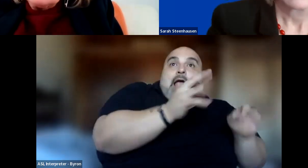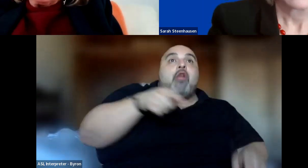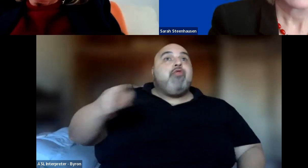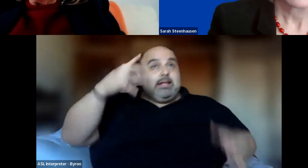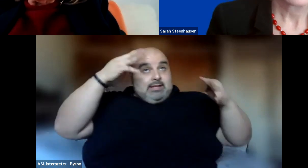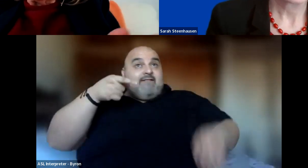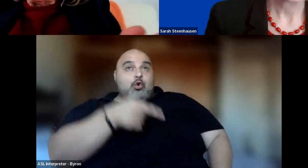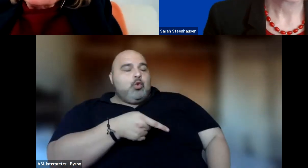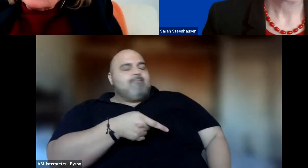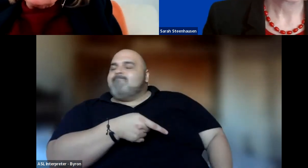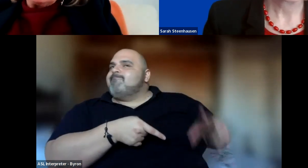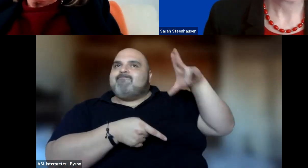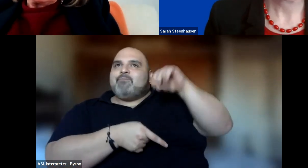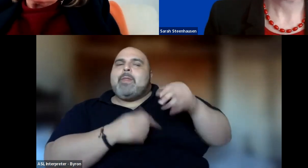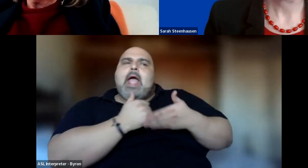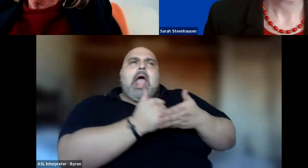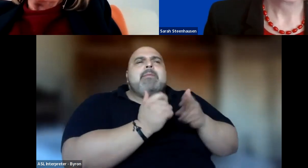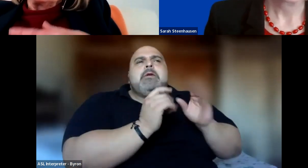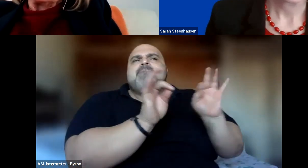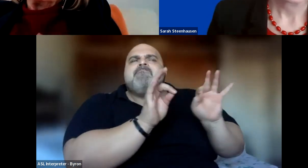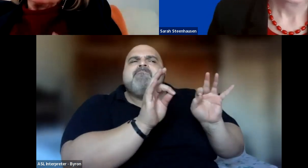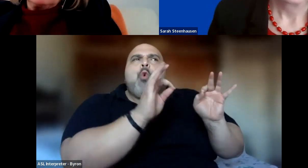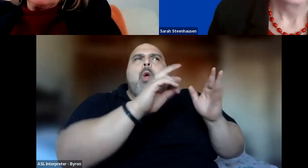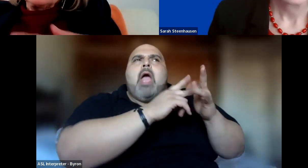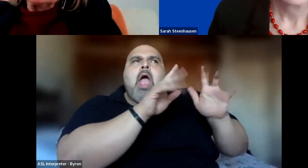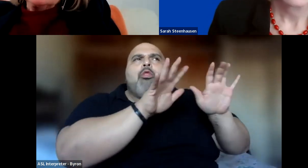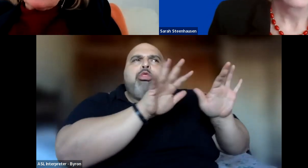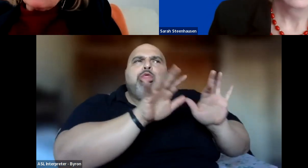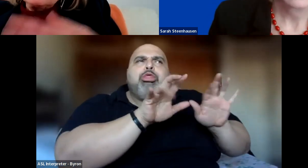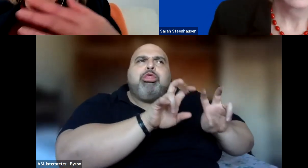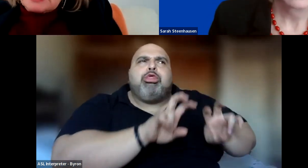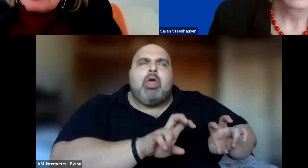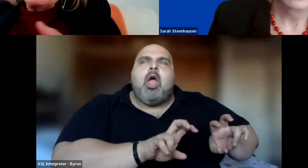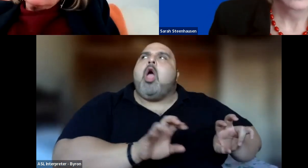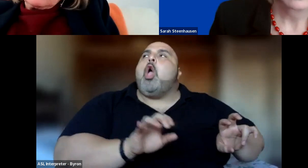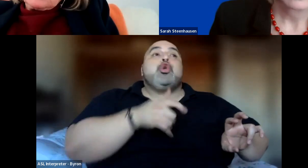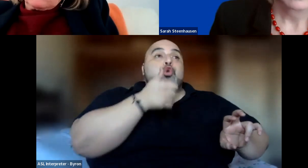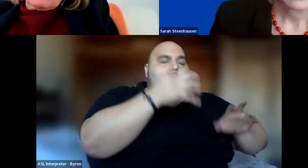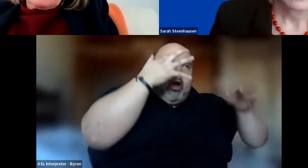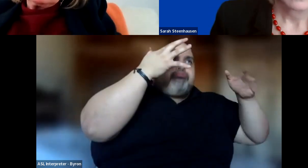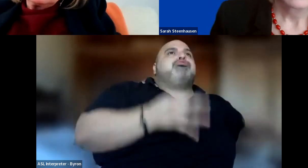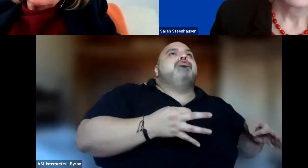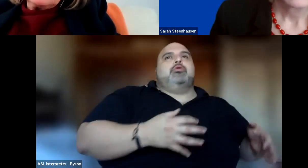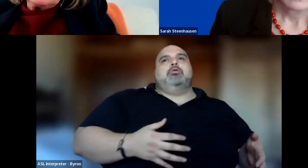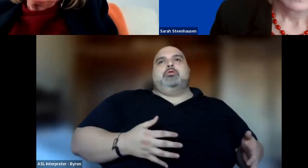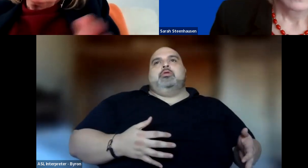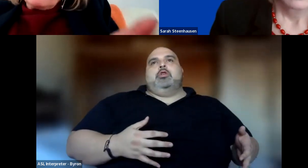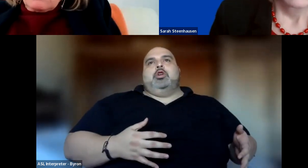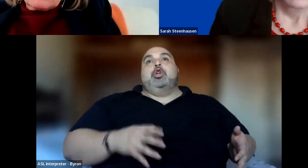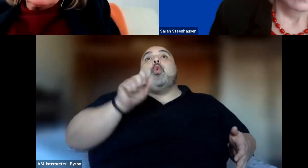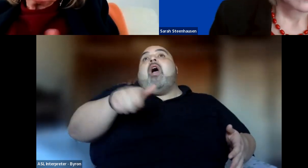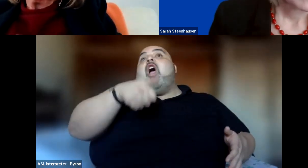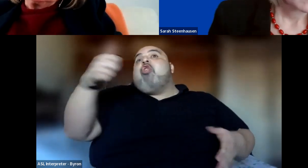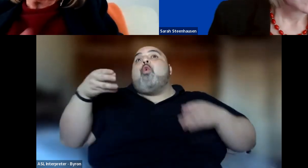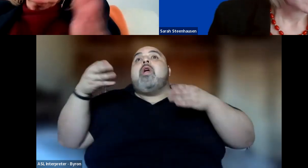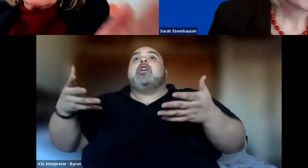you, right? What are the different forms of, sort of alternatives or the substitute decision-making, which would be